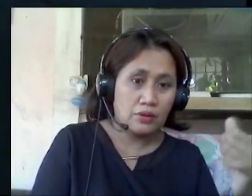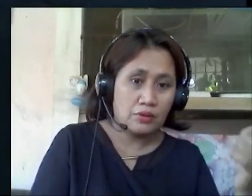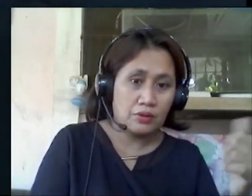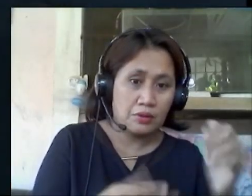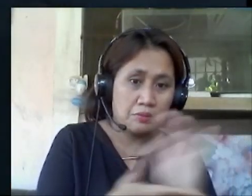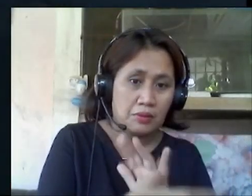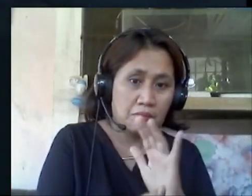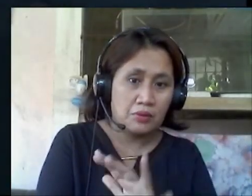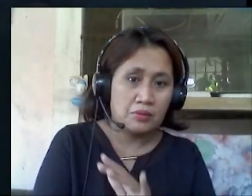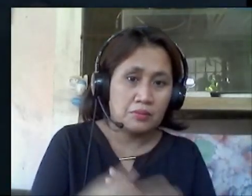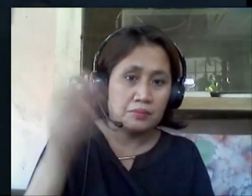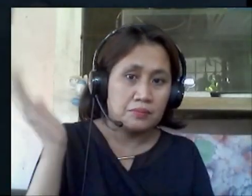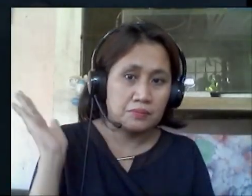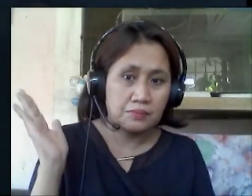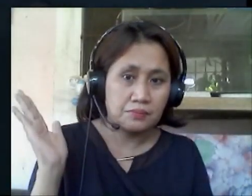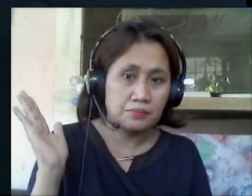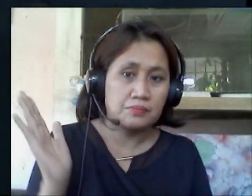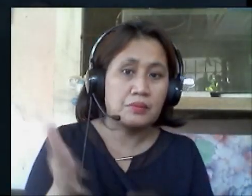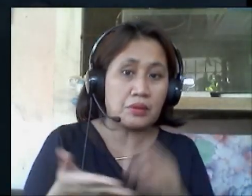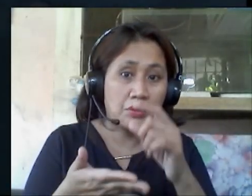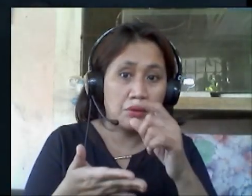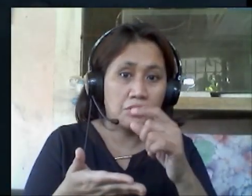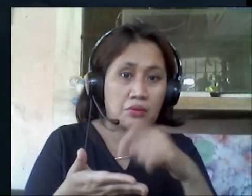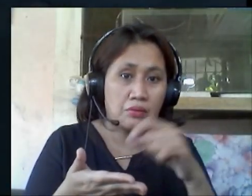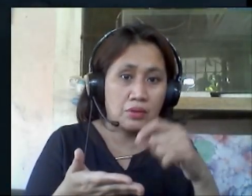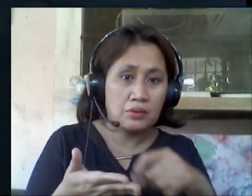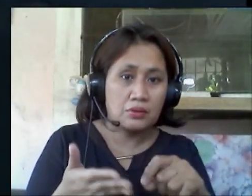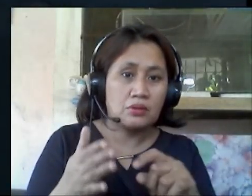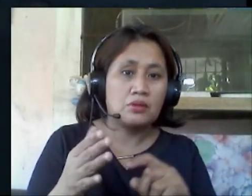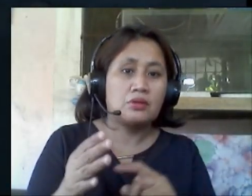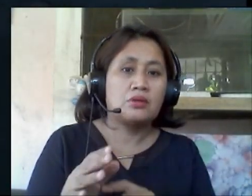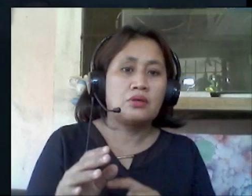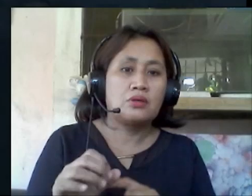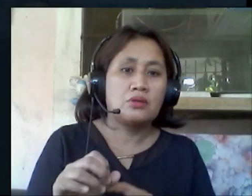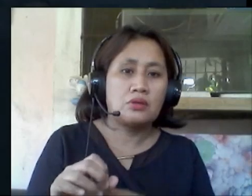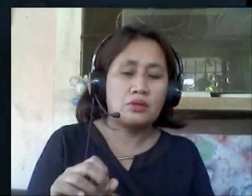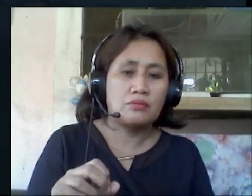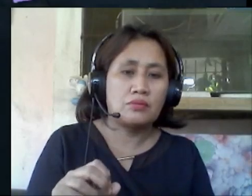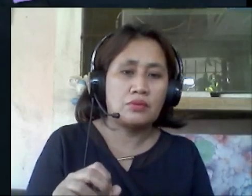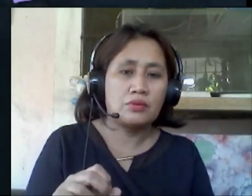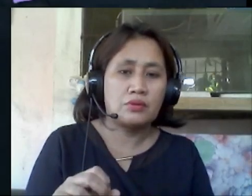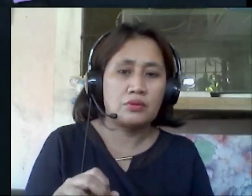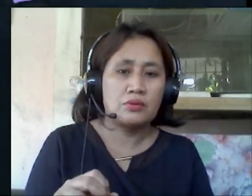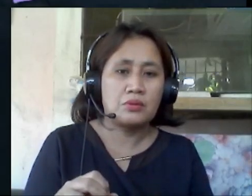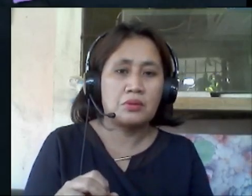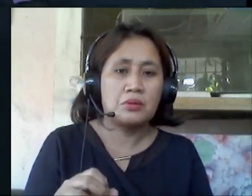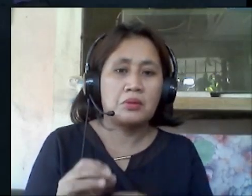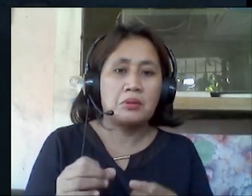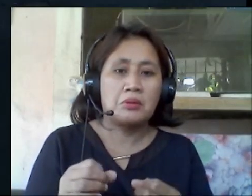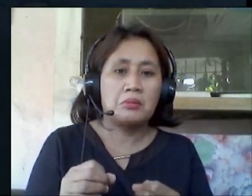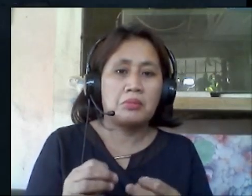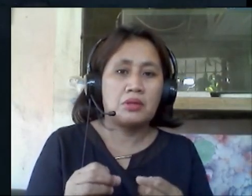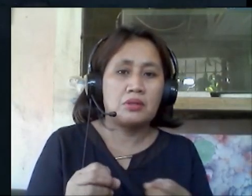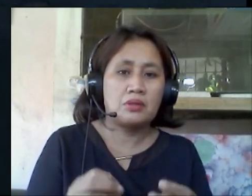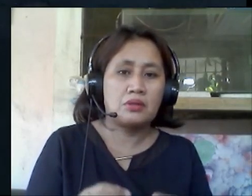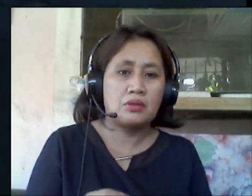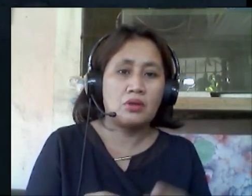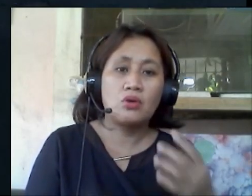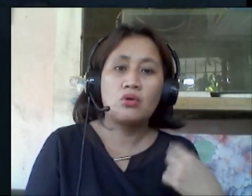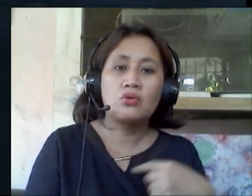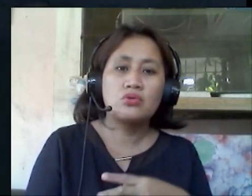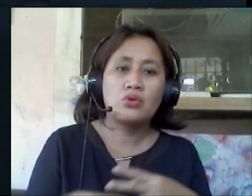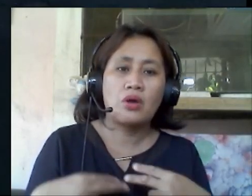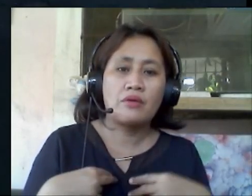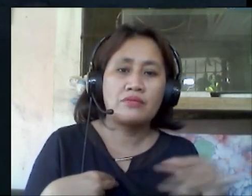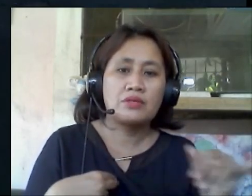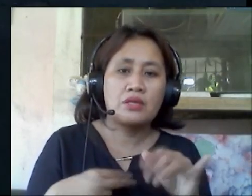Bibliography riddle. The author of the source is named after a flower, quite popular to many lovers. She also has the